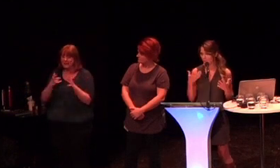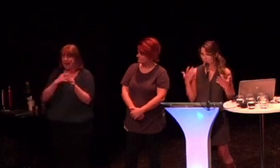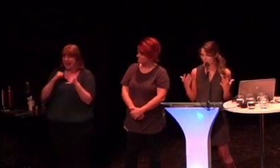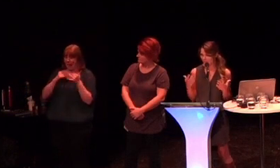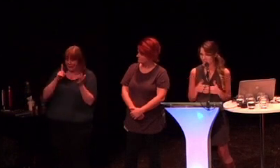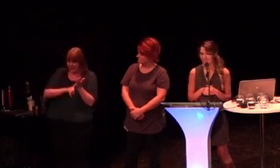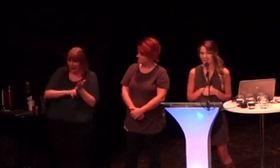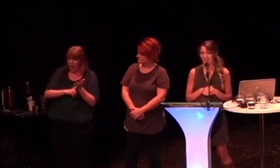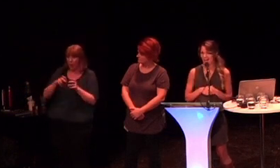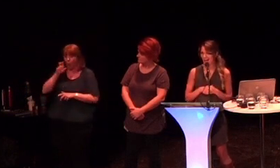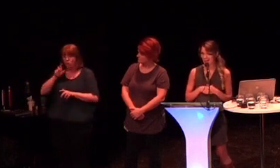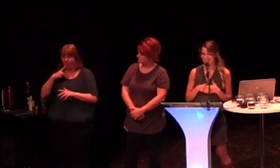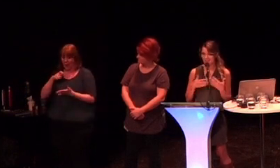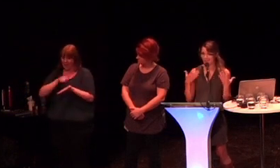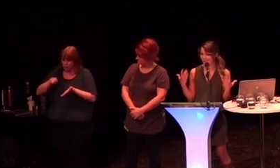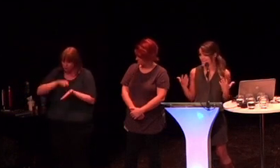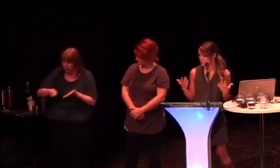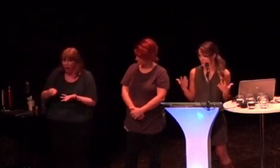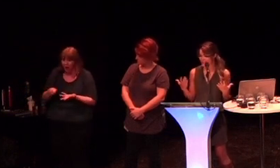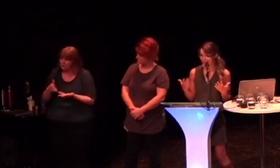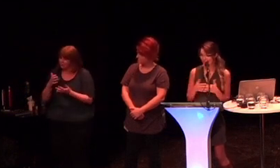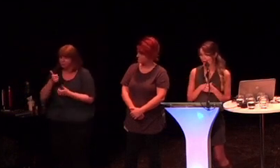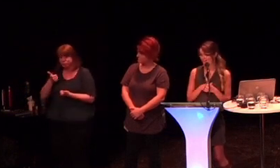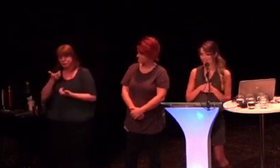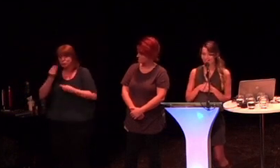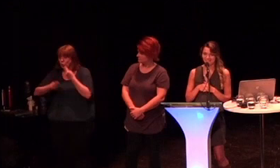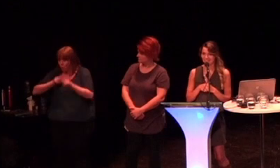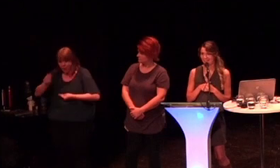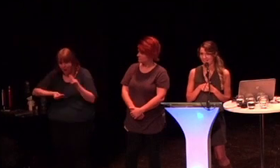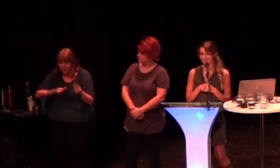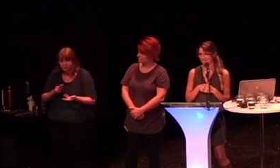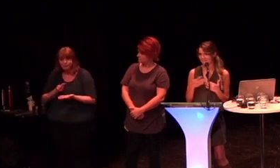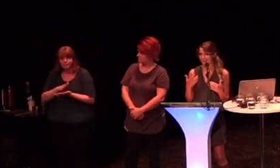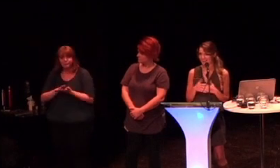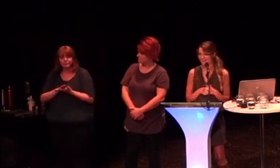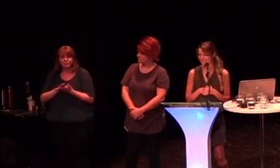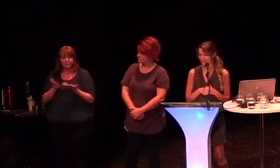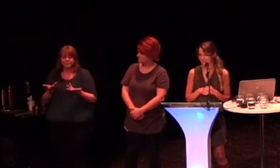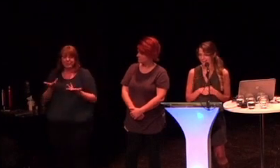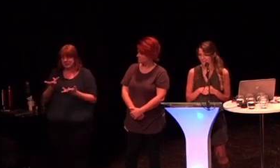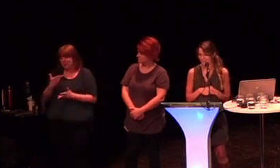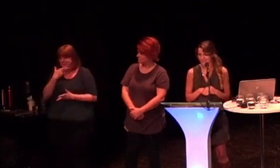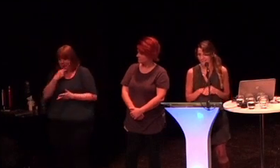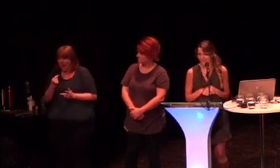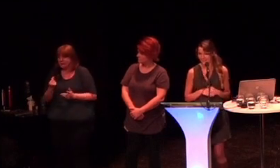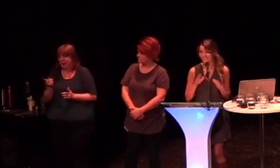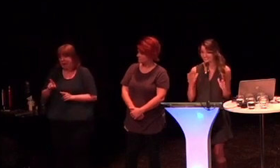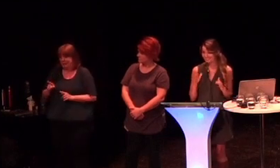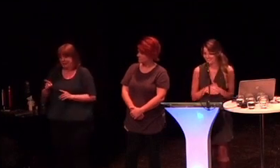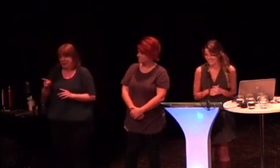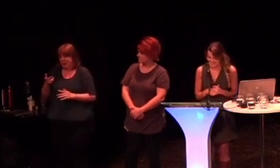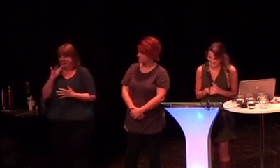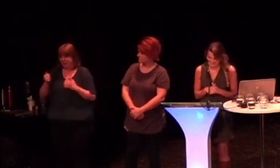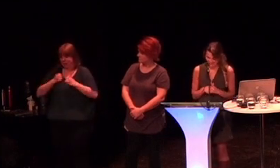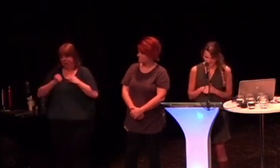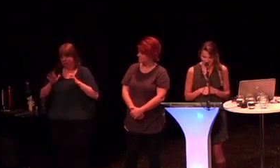deaf law, oral literature, and it's a great story about a man and a pink gorilla. I'll leave